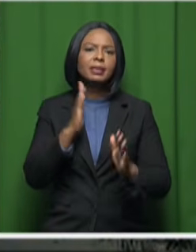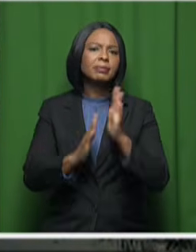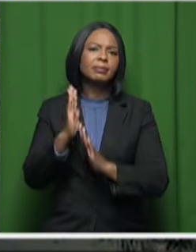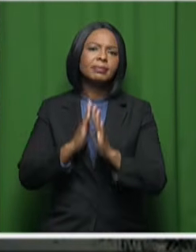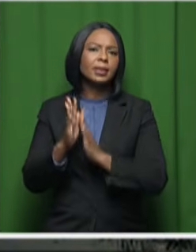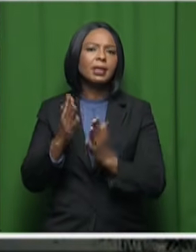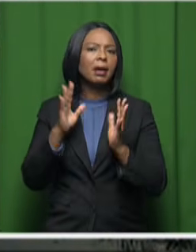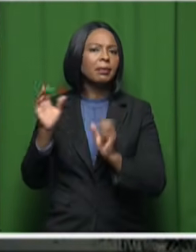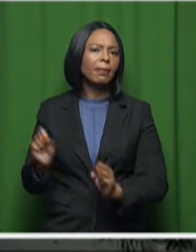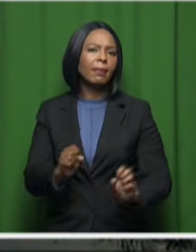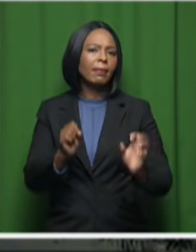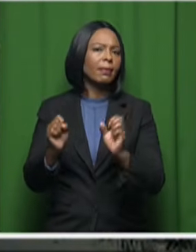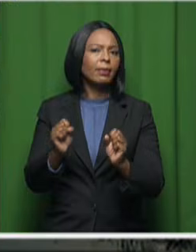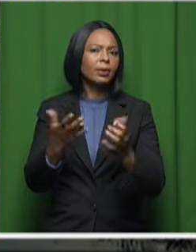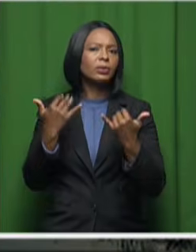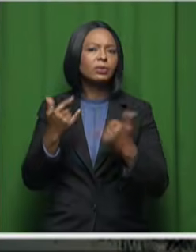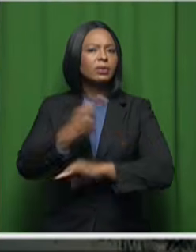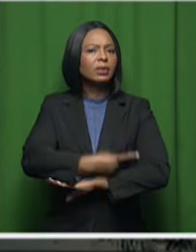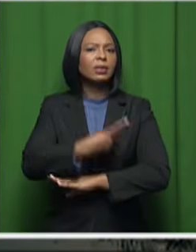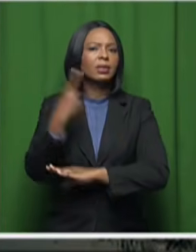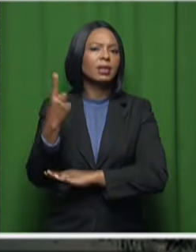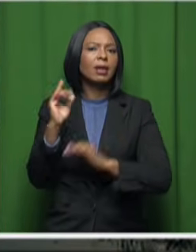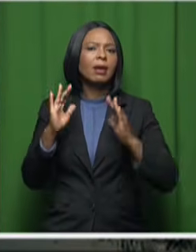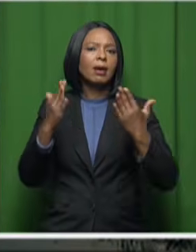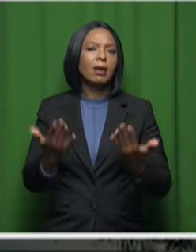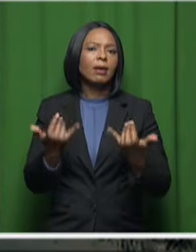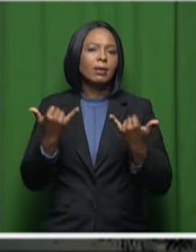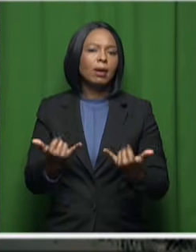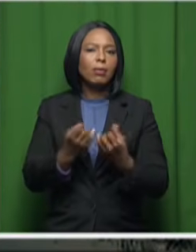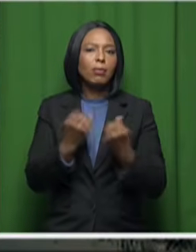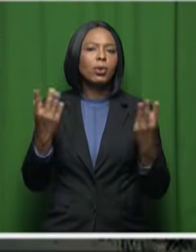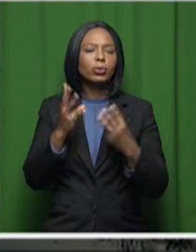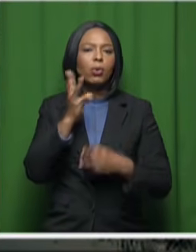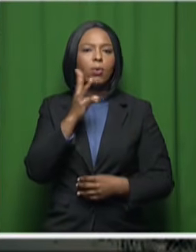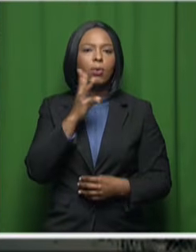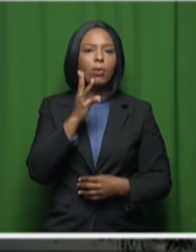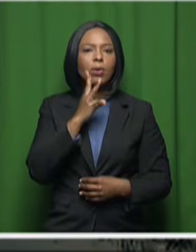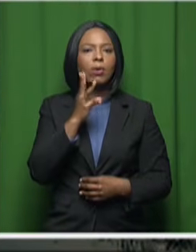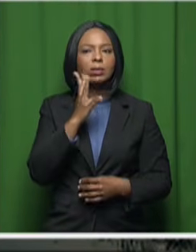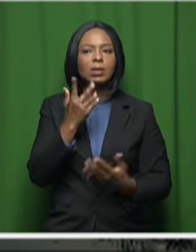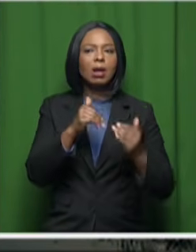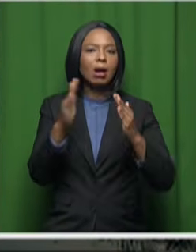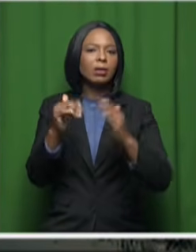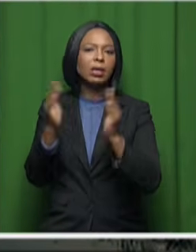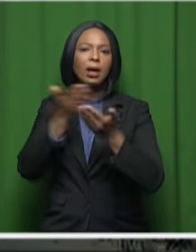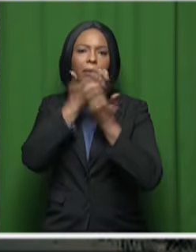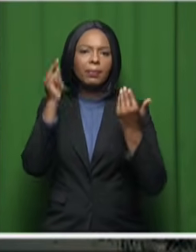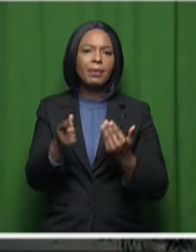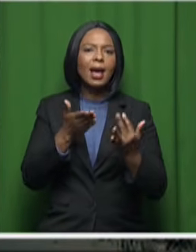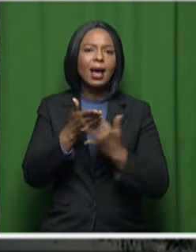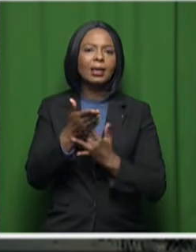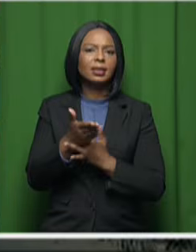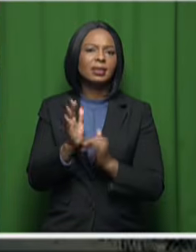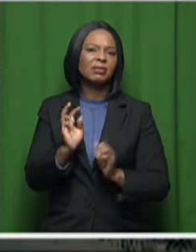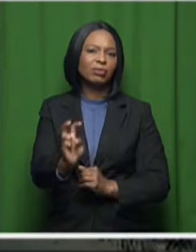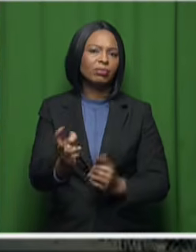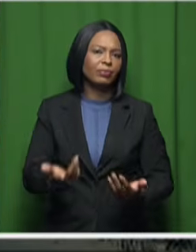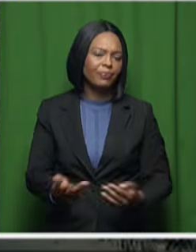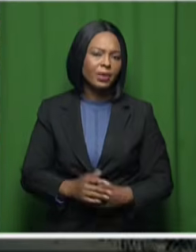what a typical day looks like for households trying to access water within the area. And what are some of the